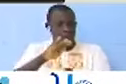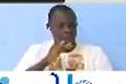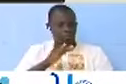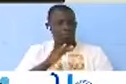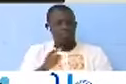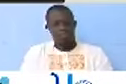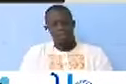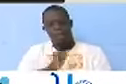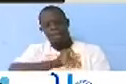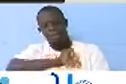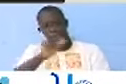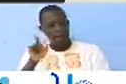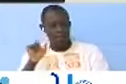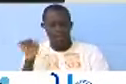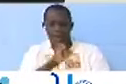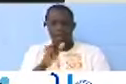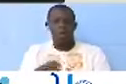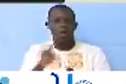these